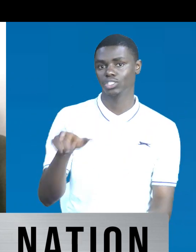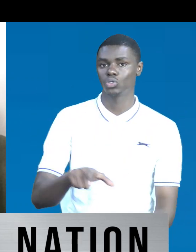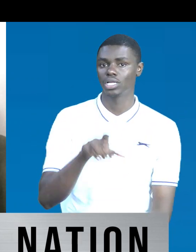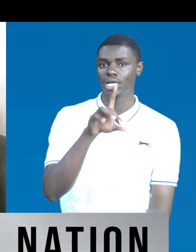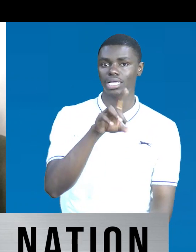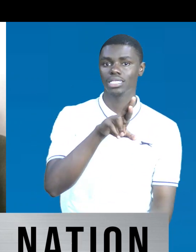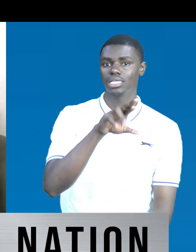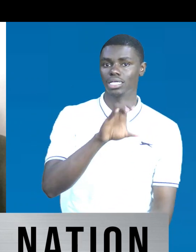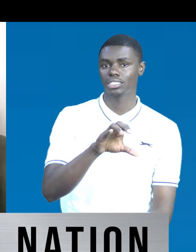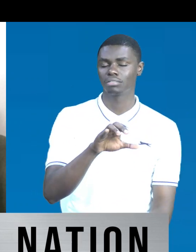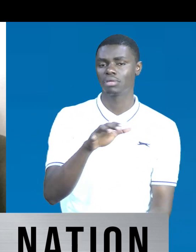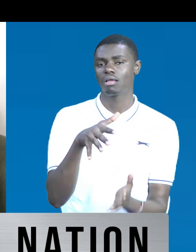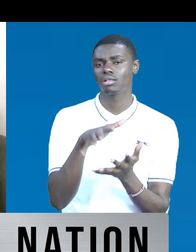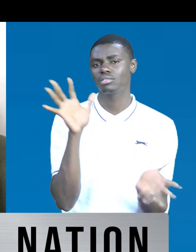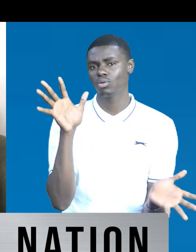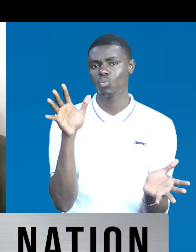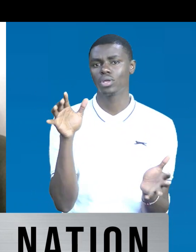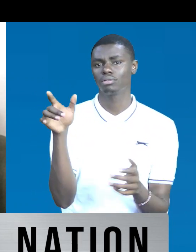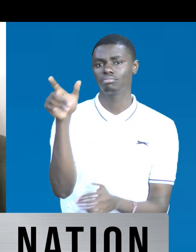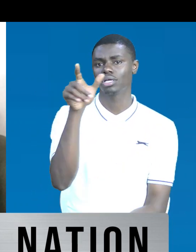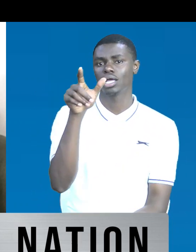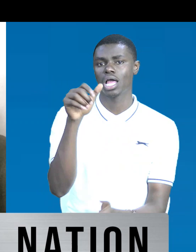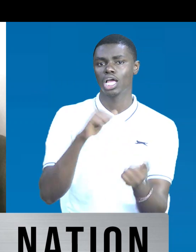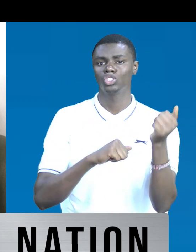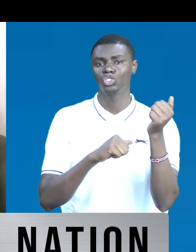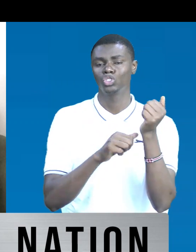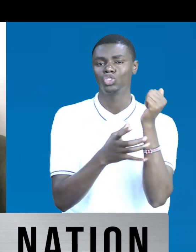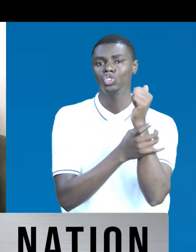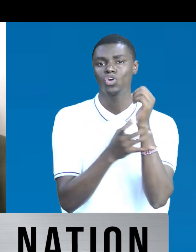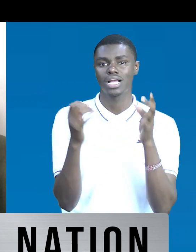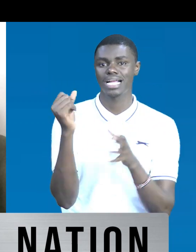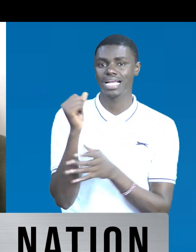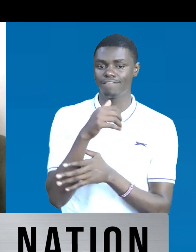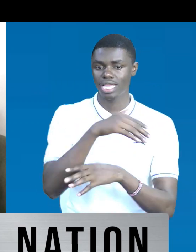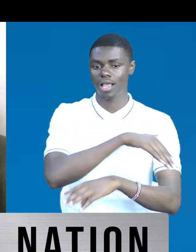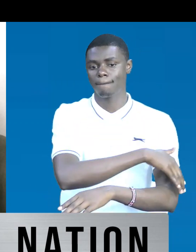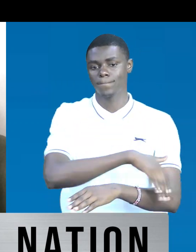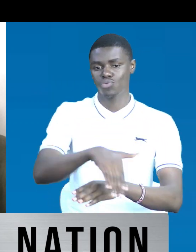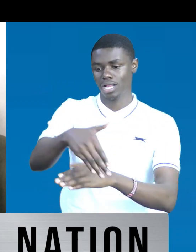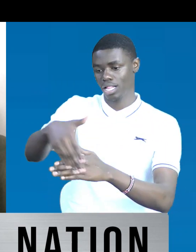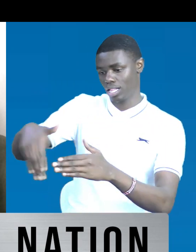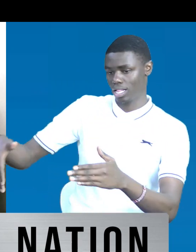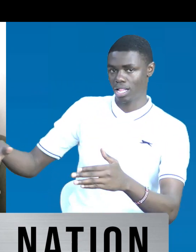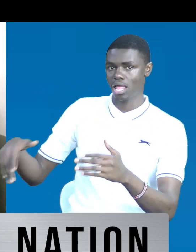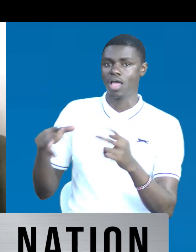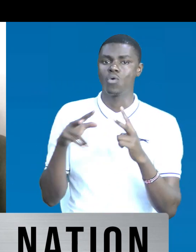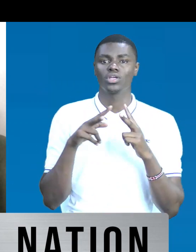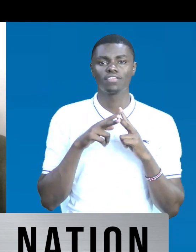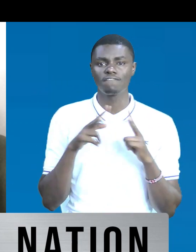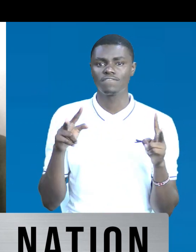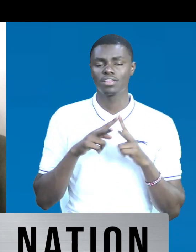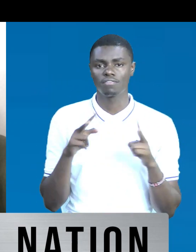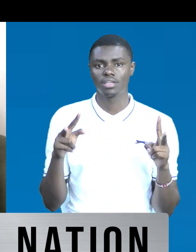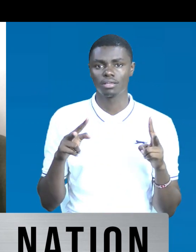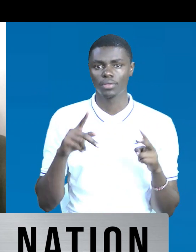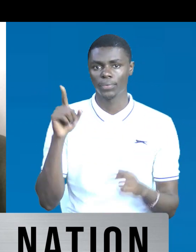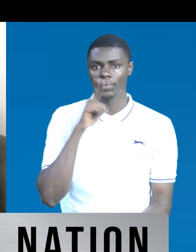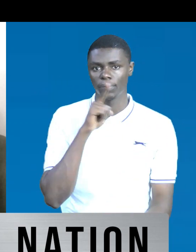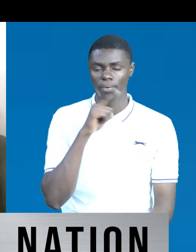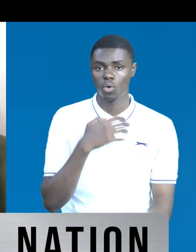is a very wide geographic or boundary, which is very porous. We have two